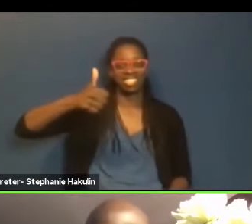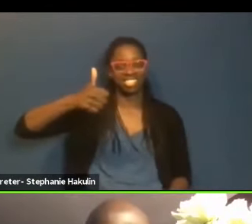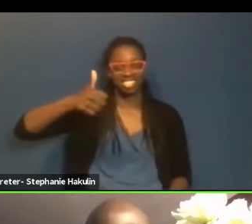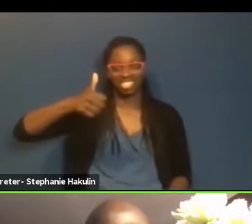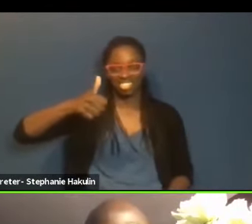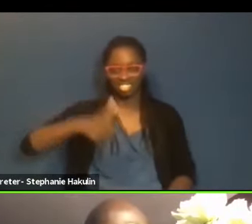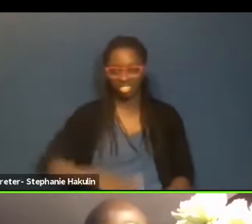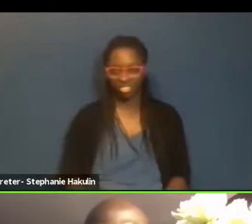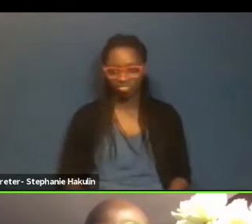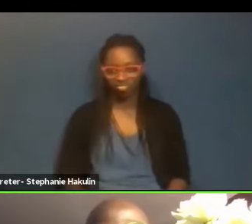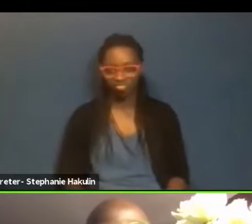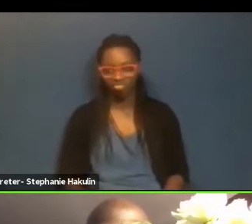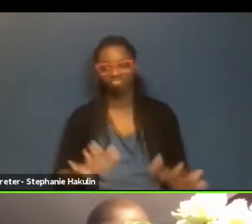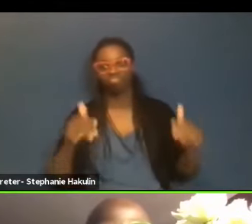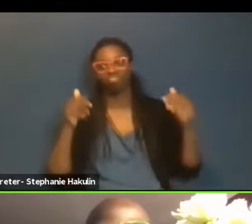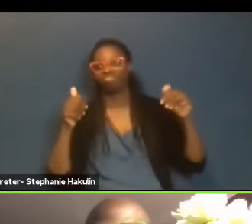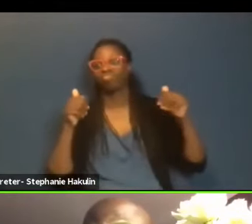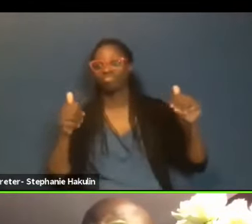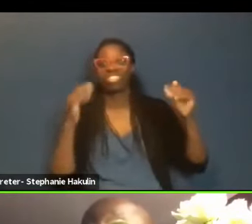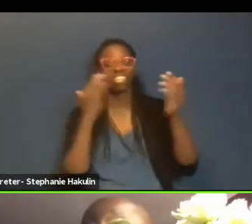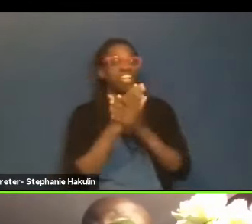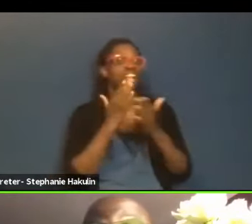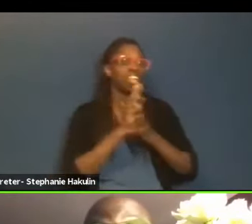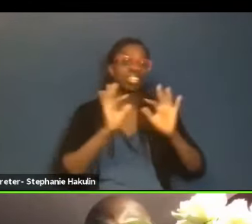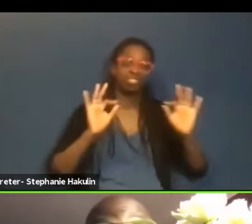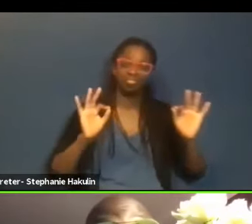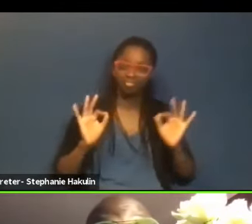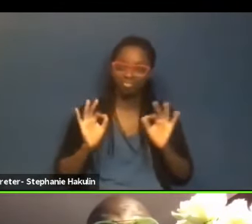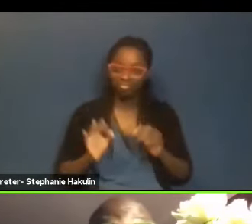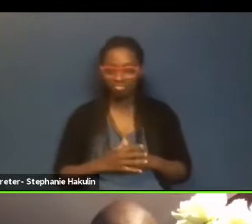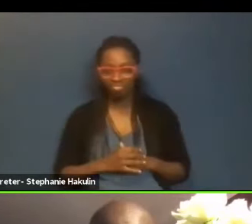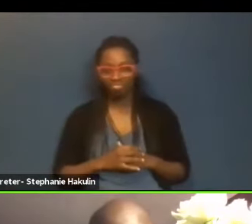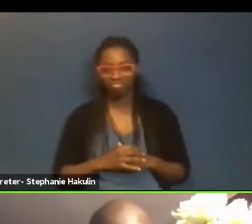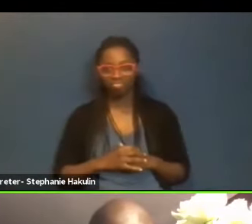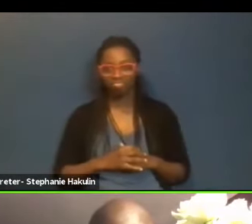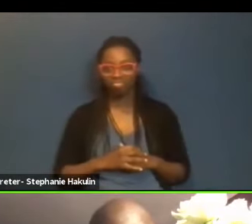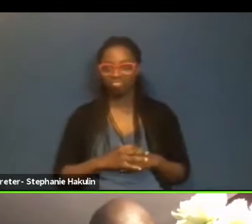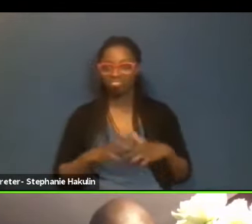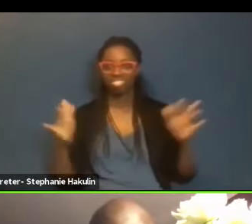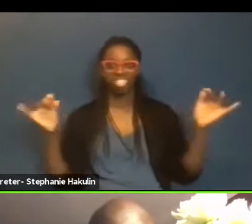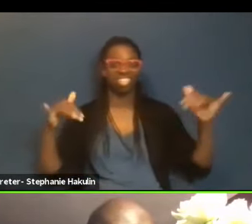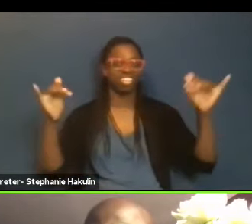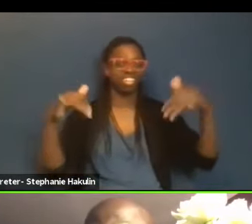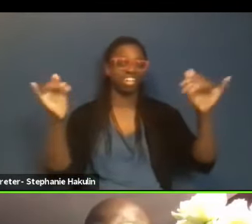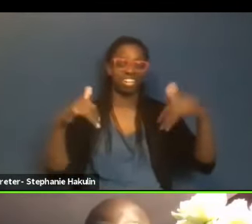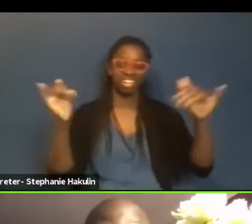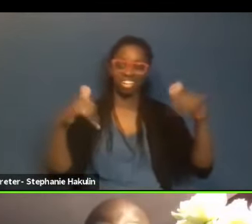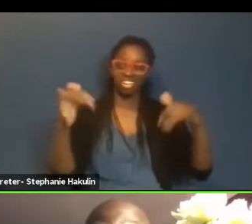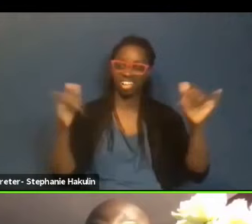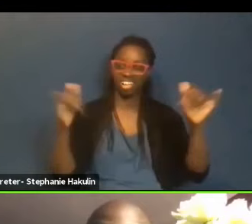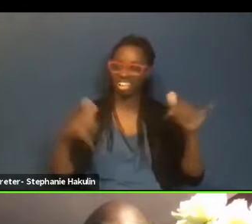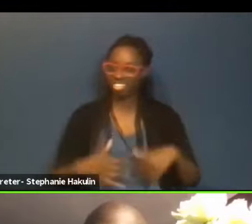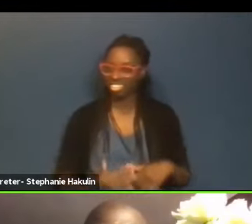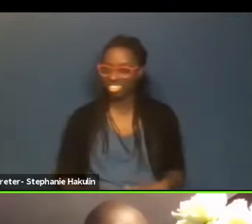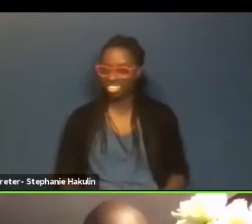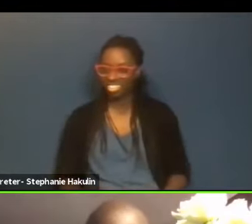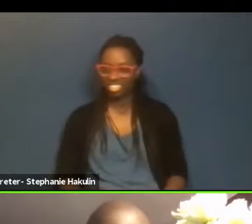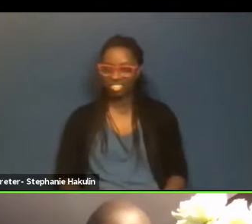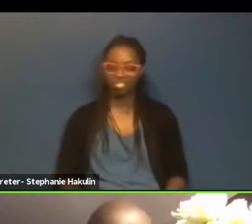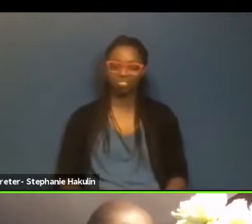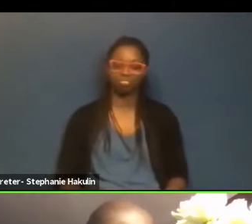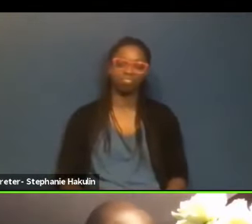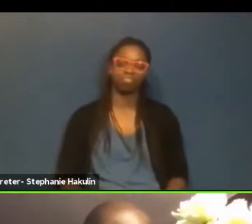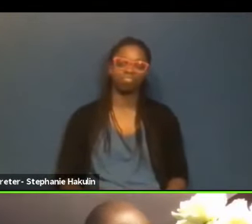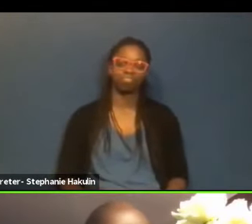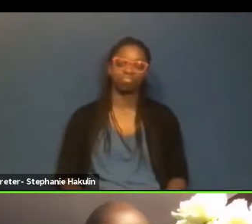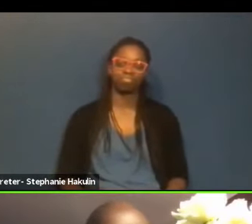it. Woo. Y'all, it has been exceptional. It has been exceptional. You know what happens, man.